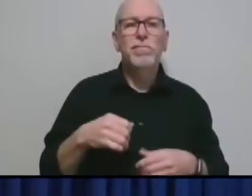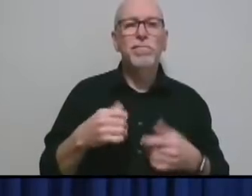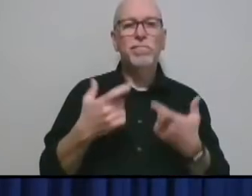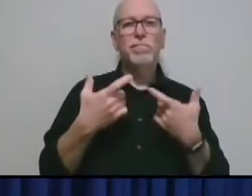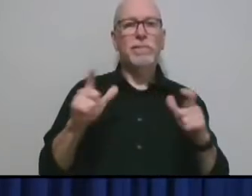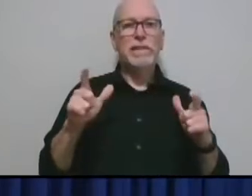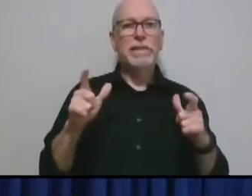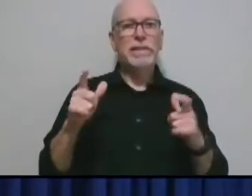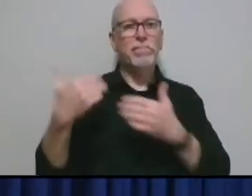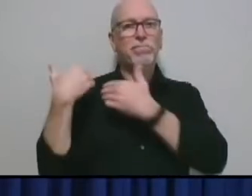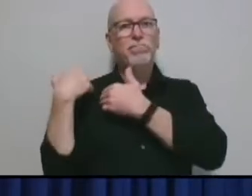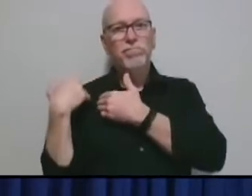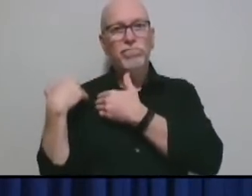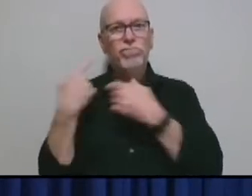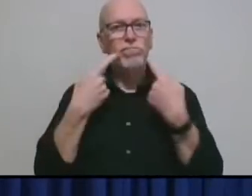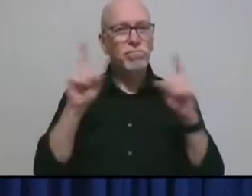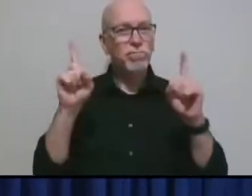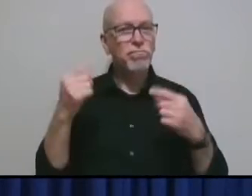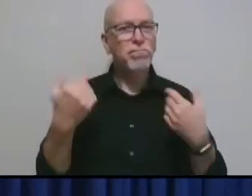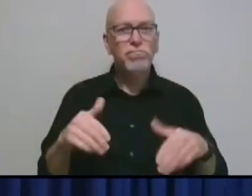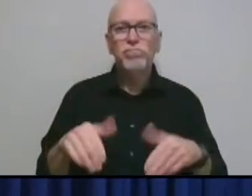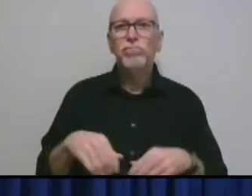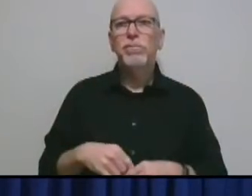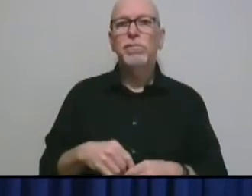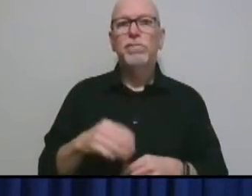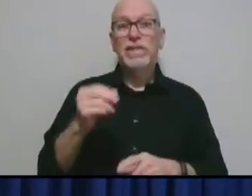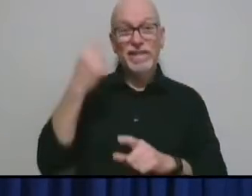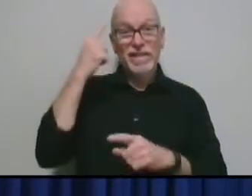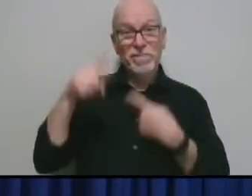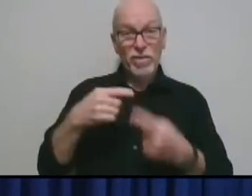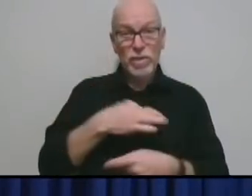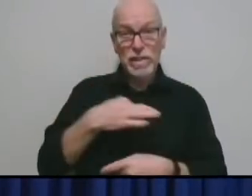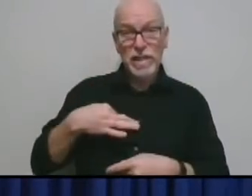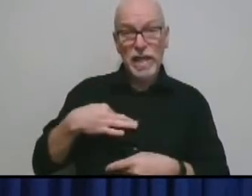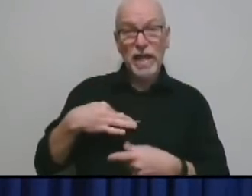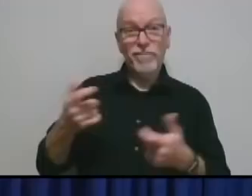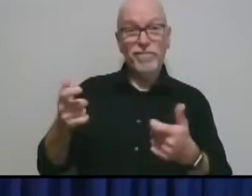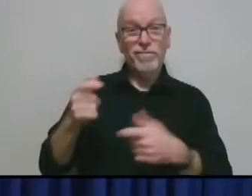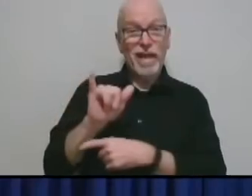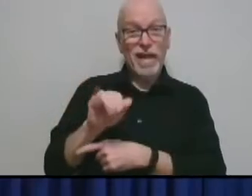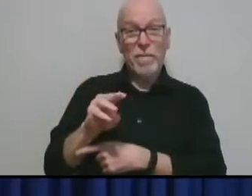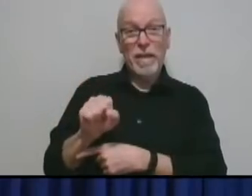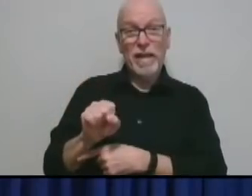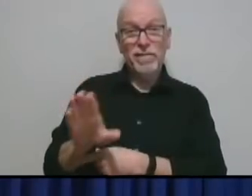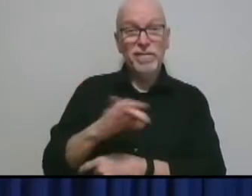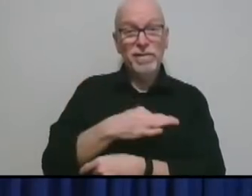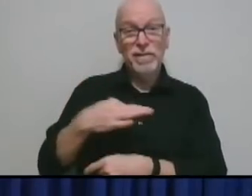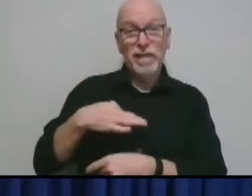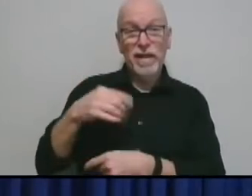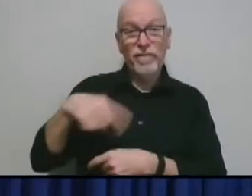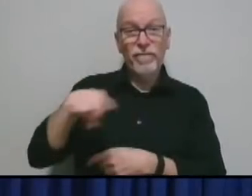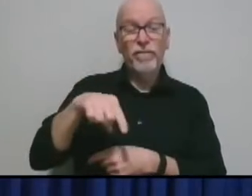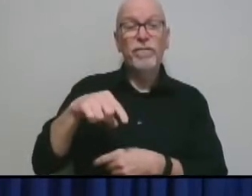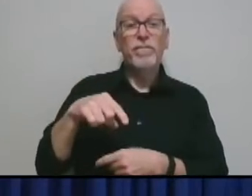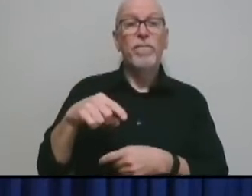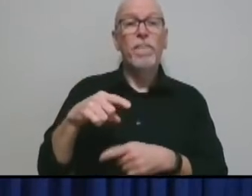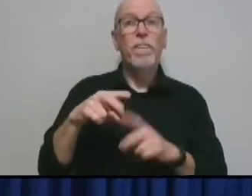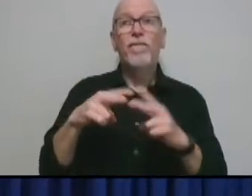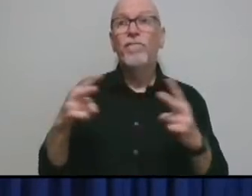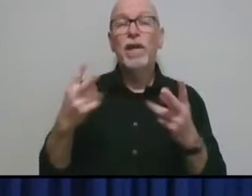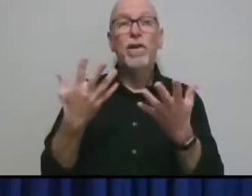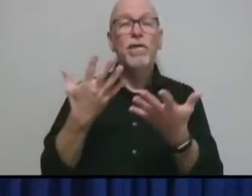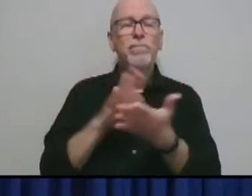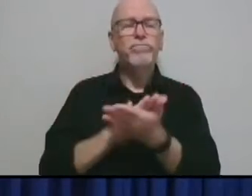pull off. And when you think about the staff at the IMS itself, how gracious, Great